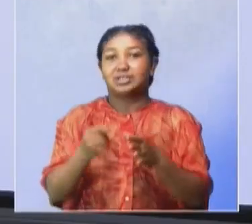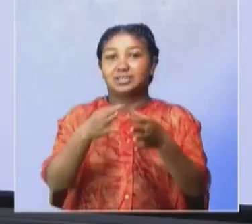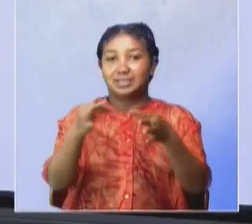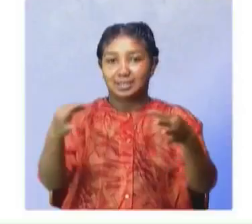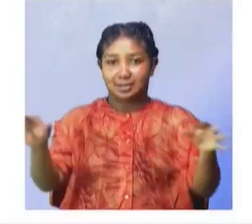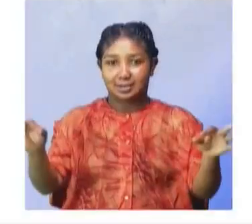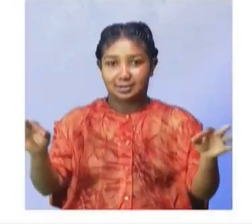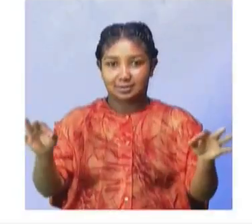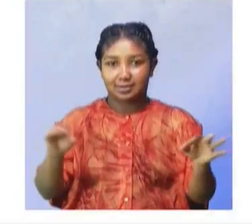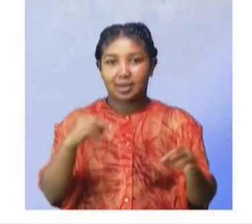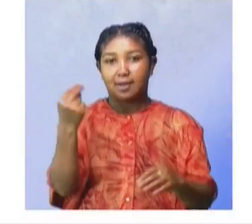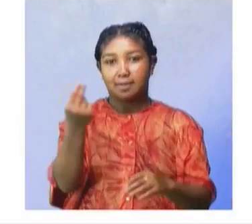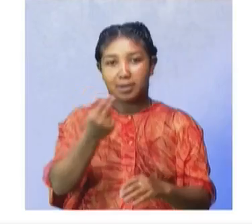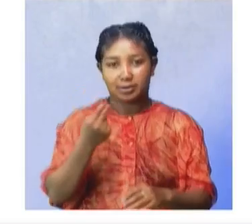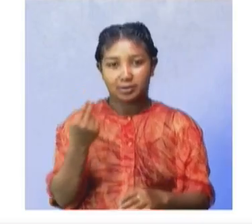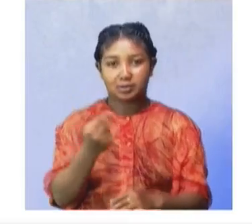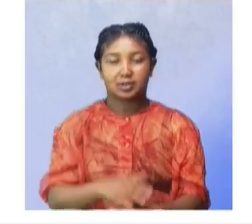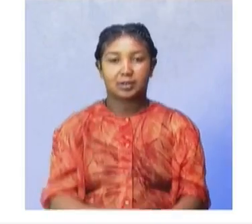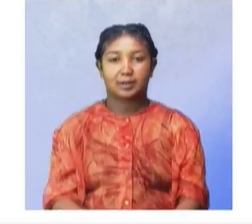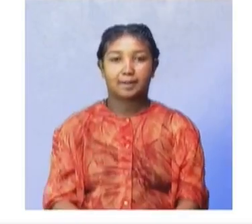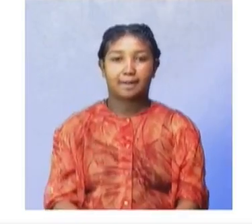sentence by using